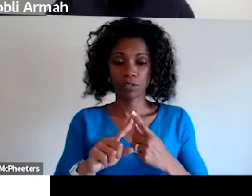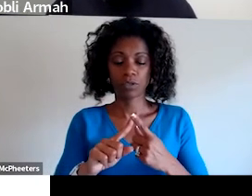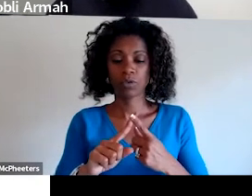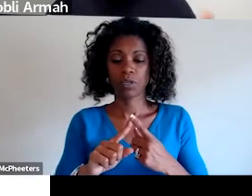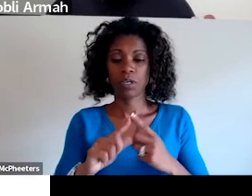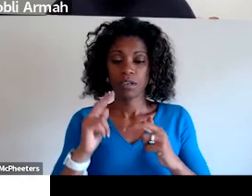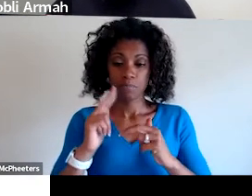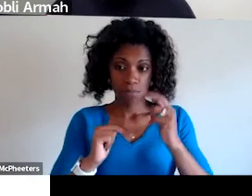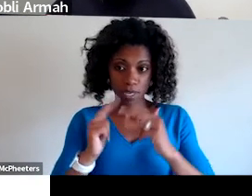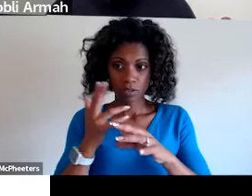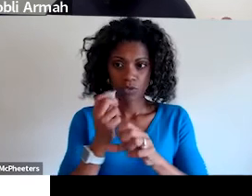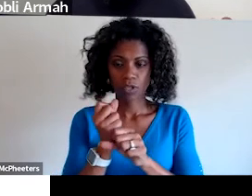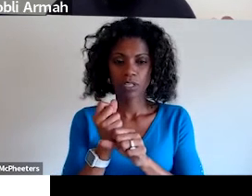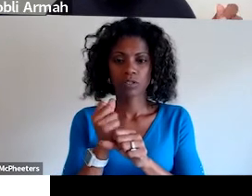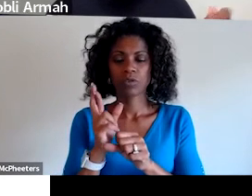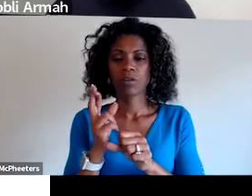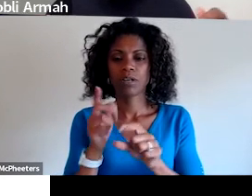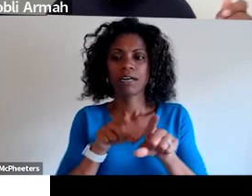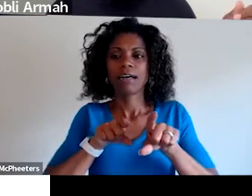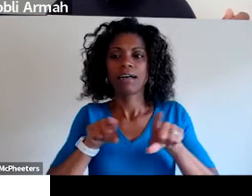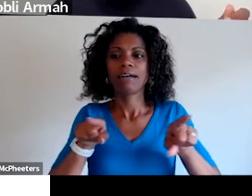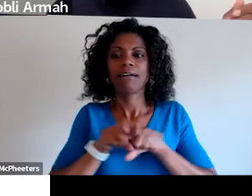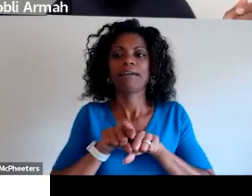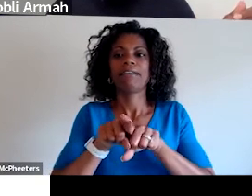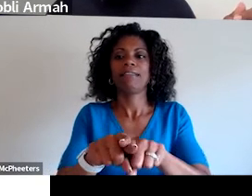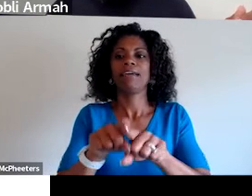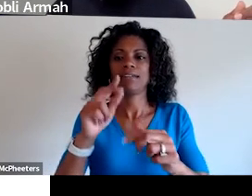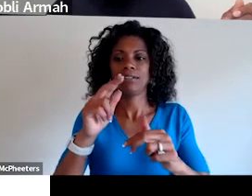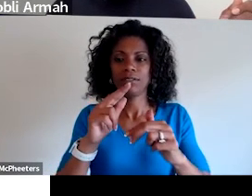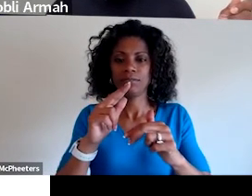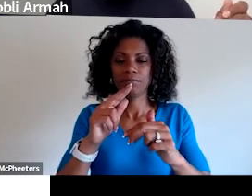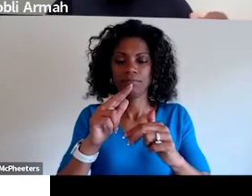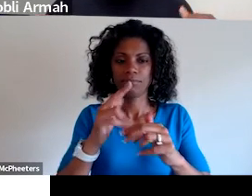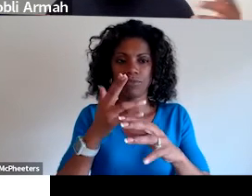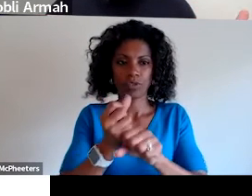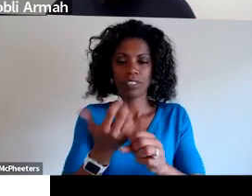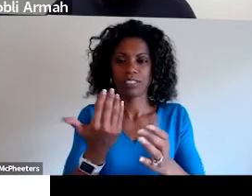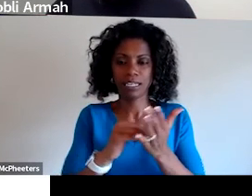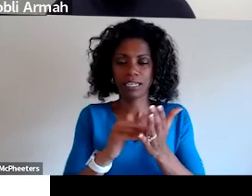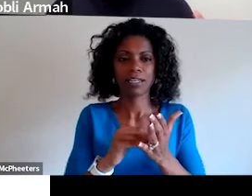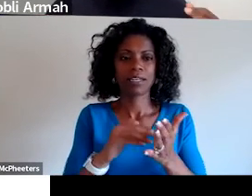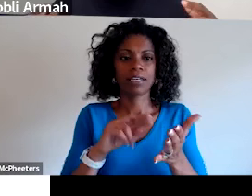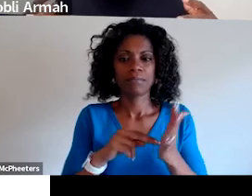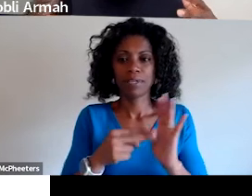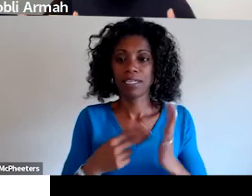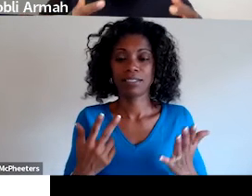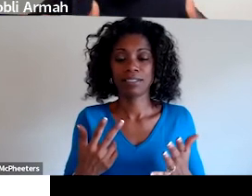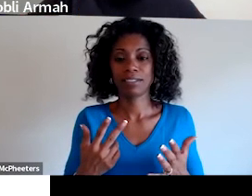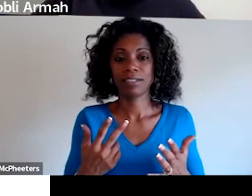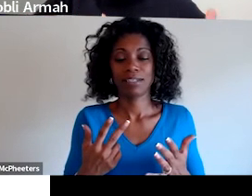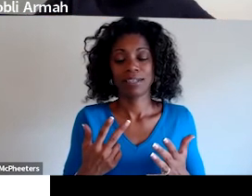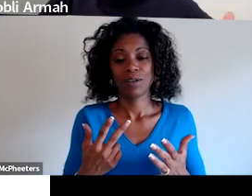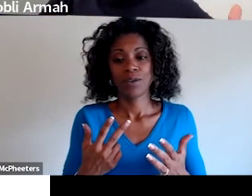ever present, is you got to turn up the heat. Just simply put, you got to turn up the heat. And turning up the heat looks like